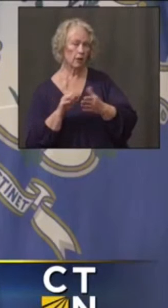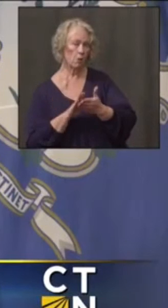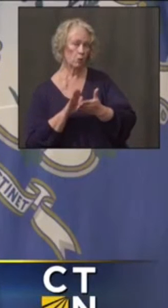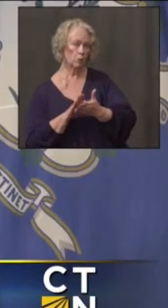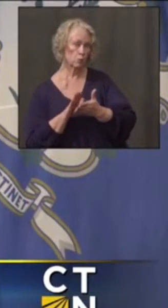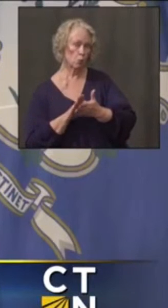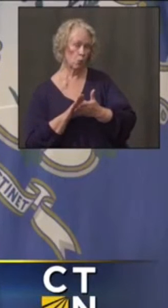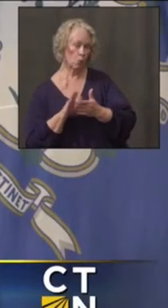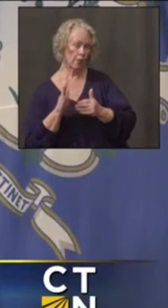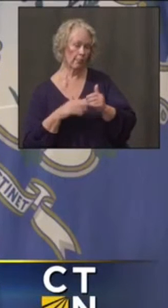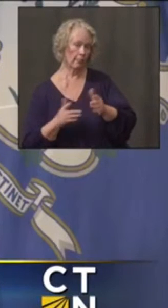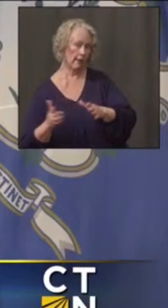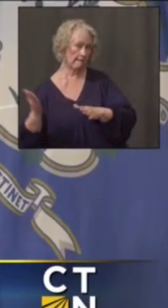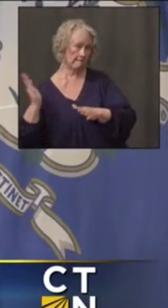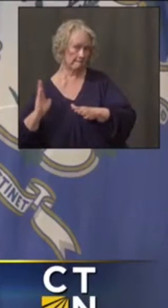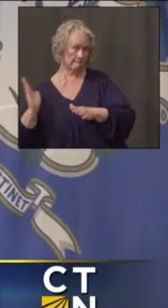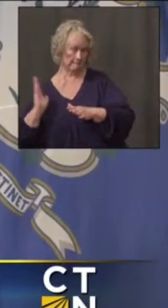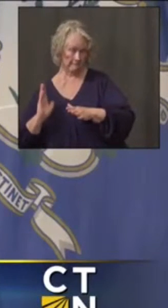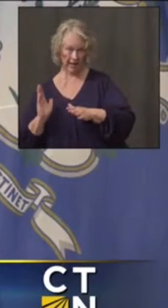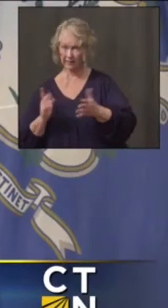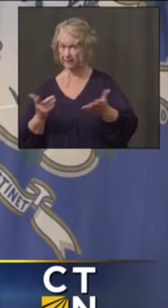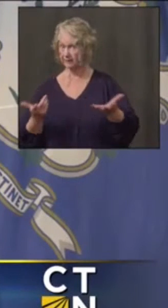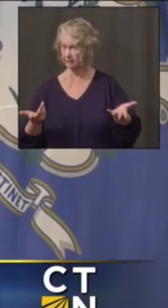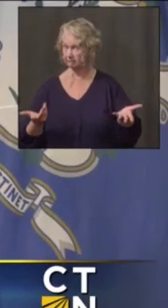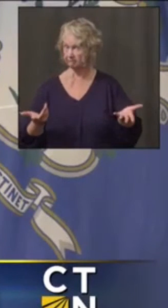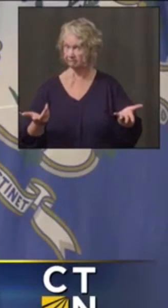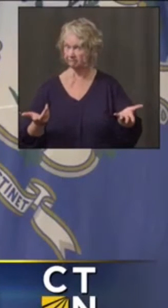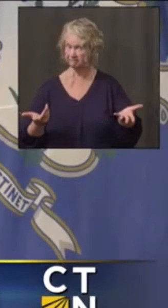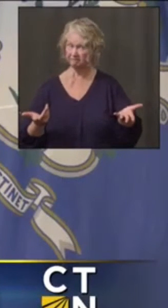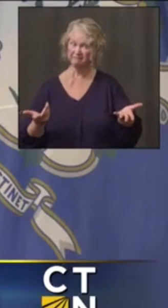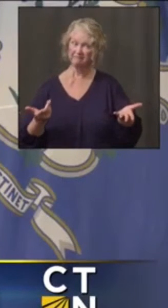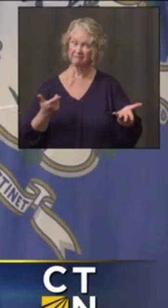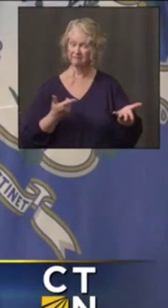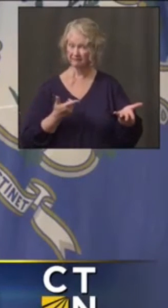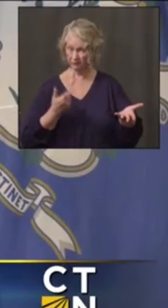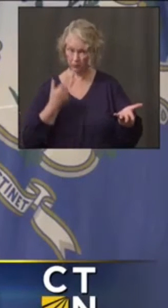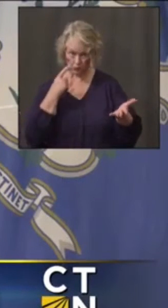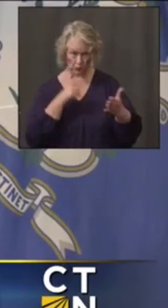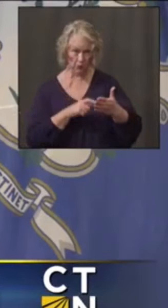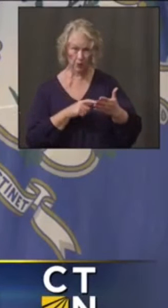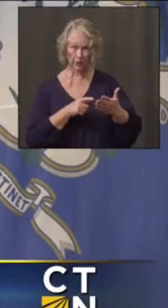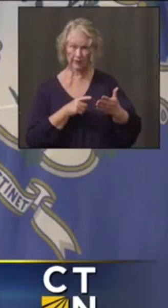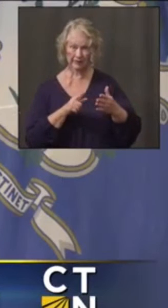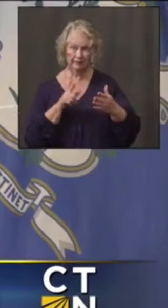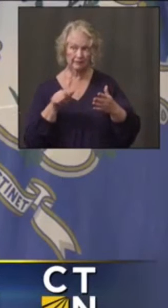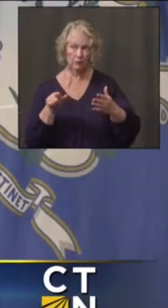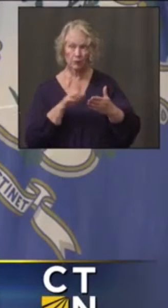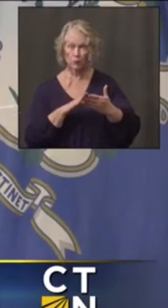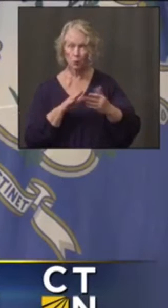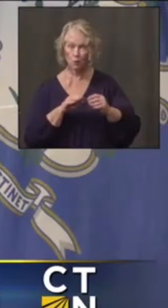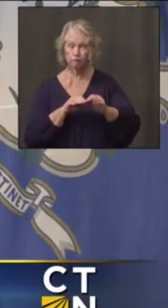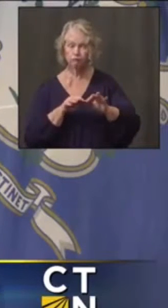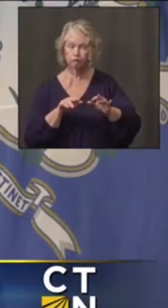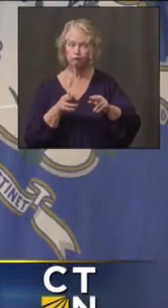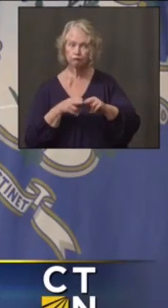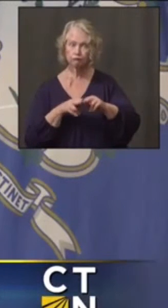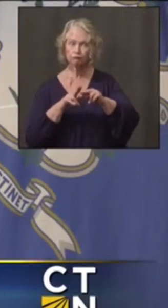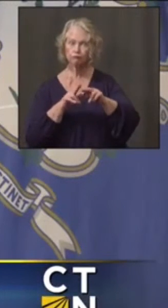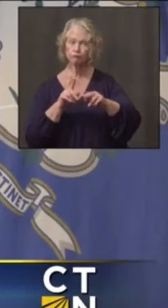it had been. Is that beginning to creep onto your radar in terms of spread in the schools?